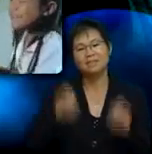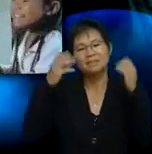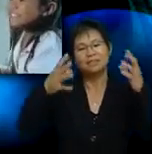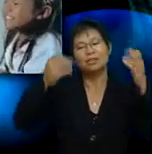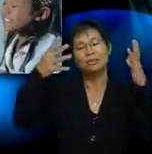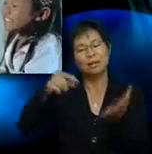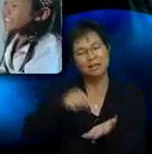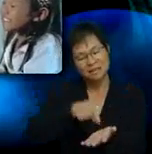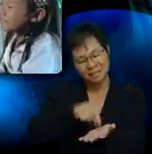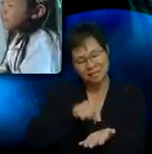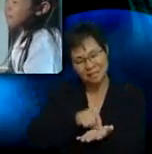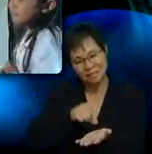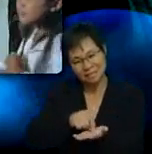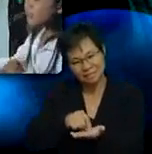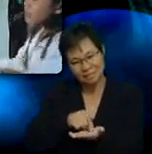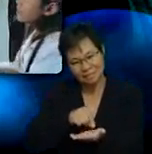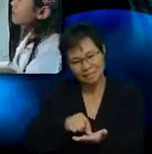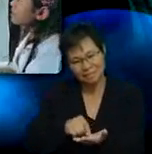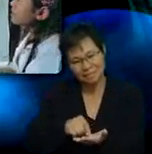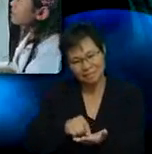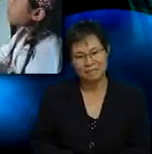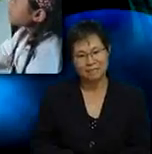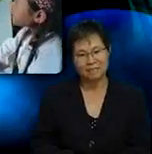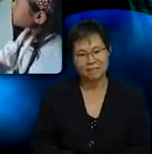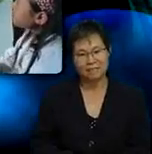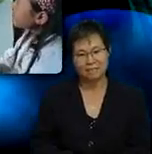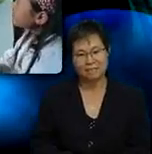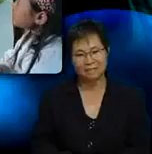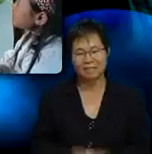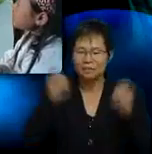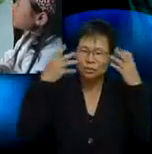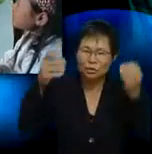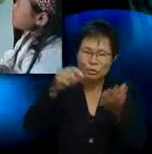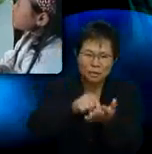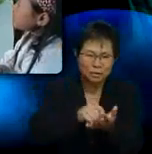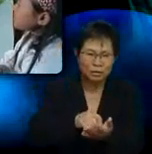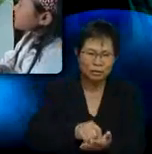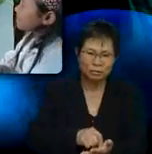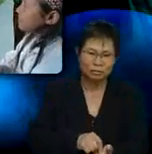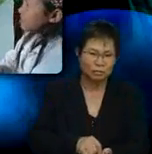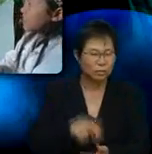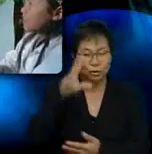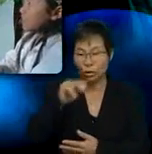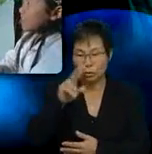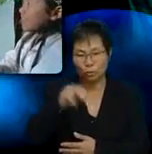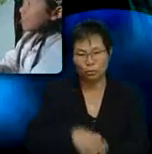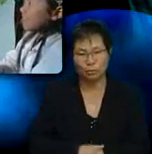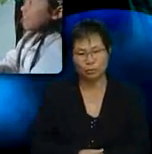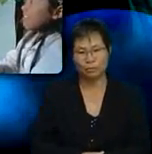So many seeds. Does all fruits contain many seeds? No.